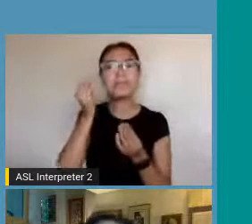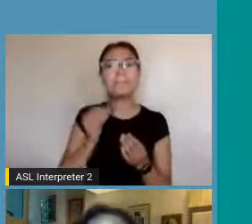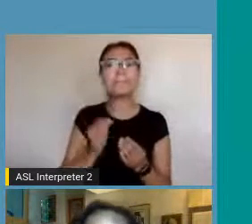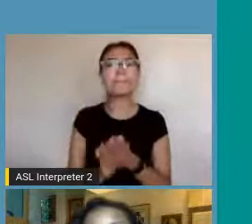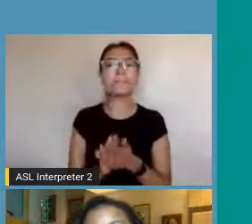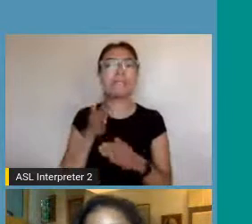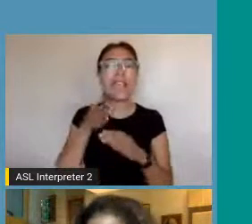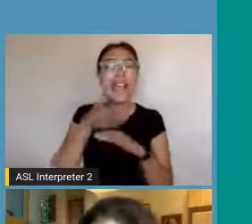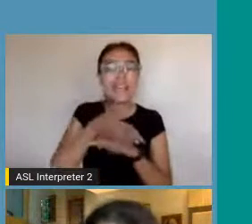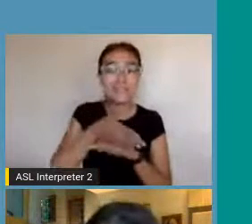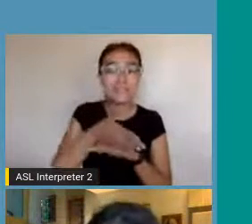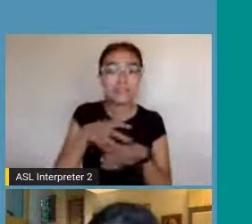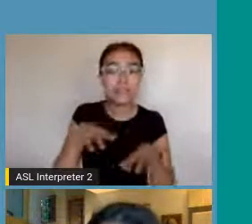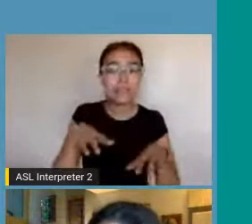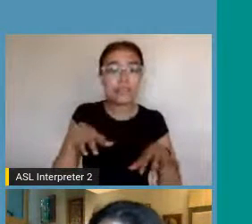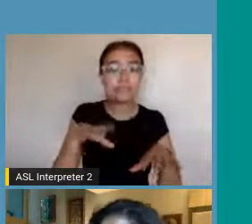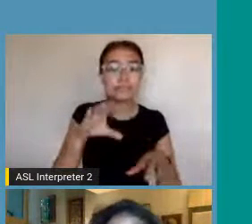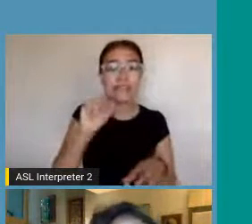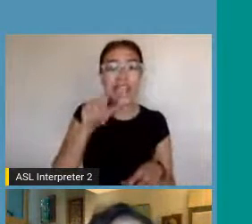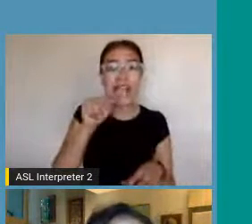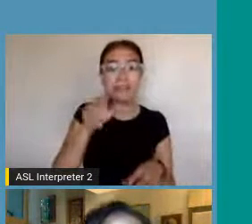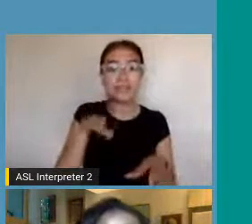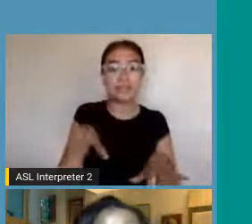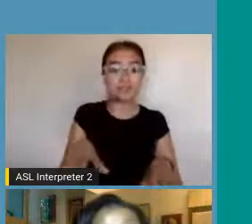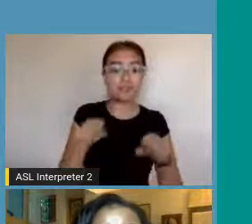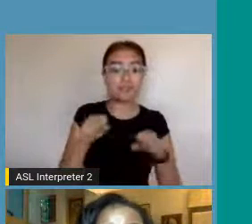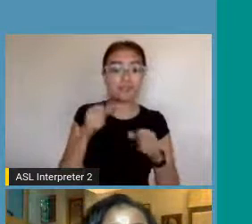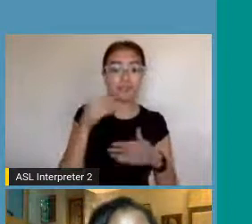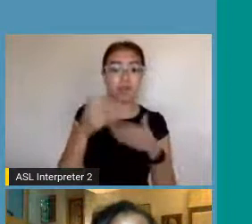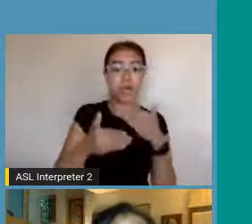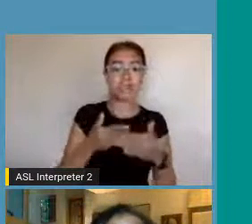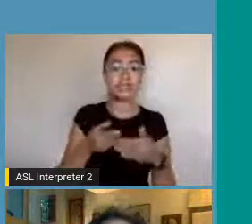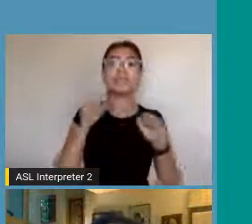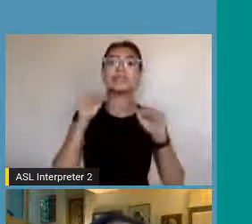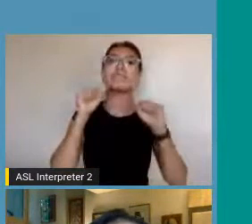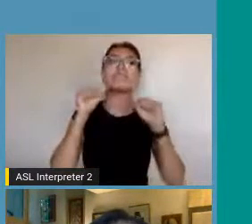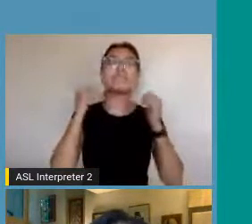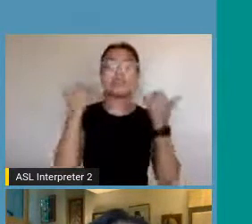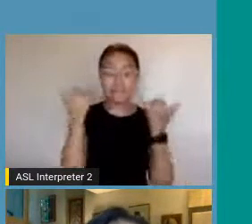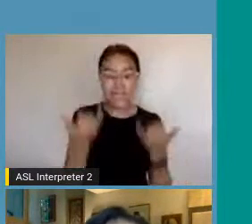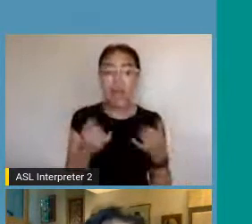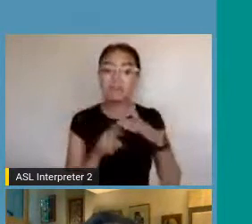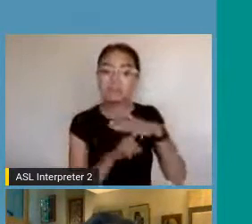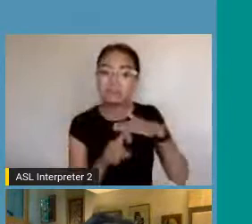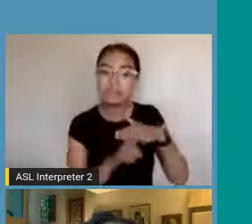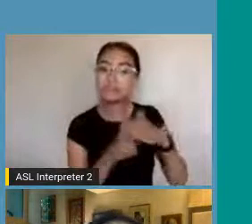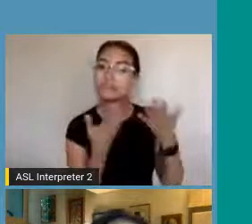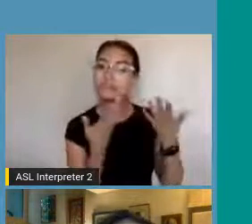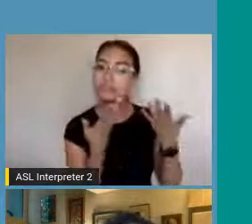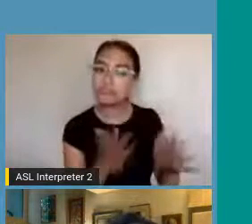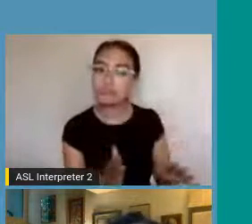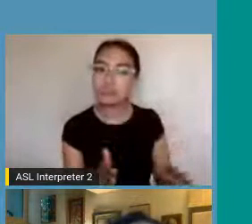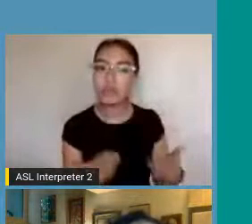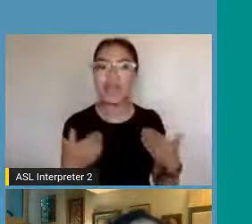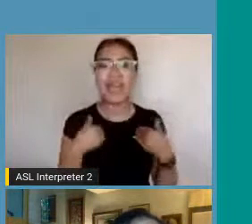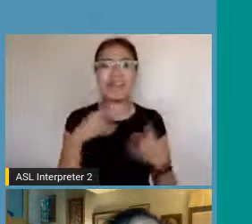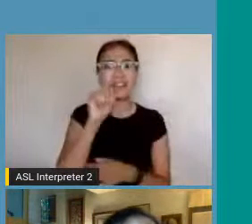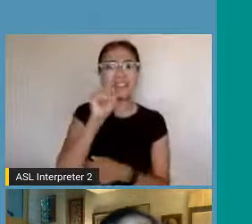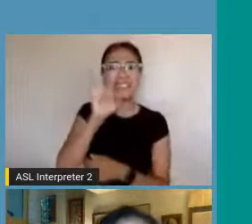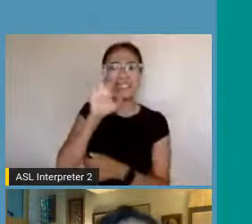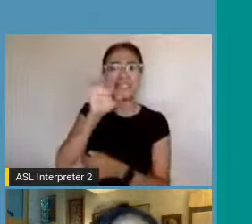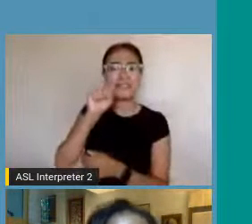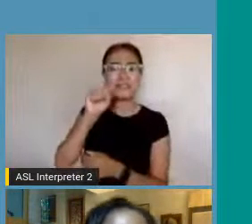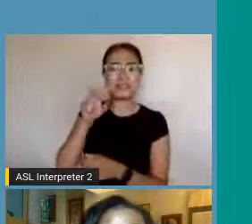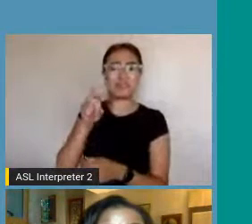post-capture process, you've now scanned your items. You've got these archival masters of TIFFs with this raw data. You